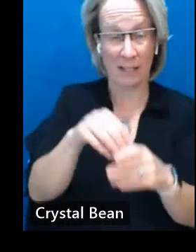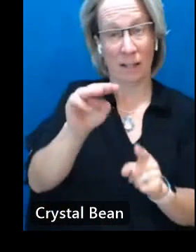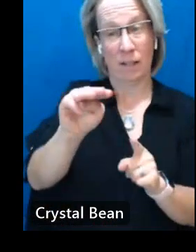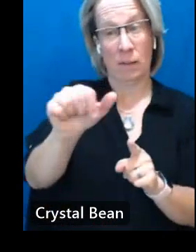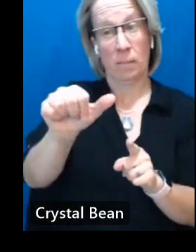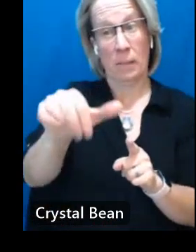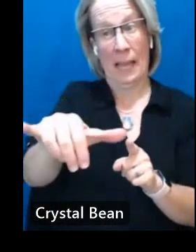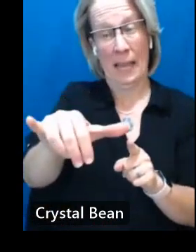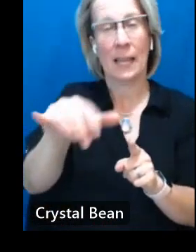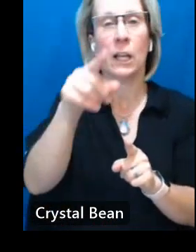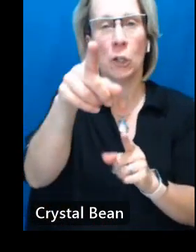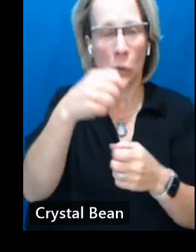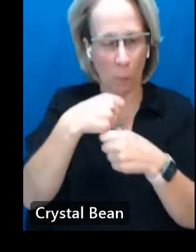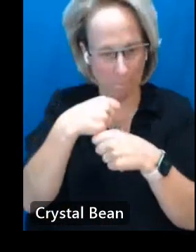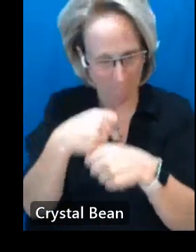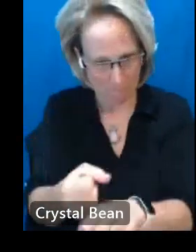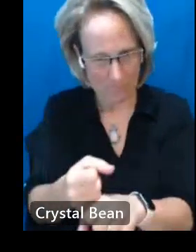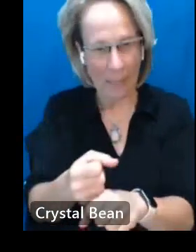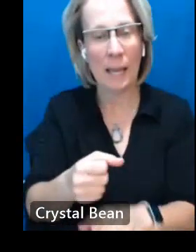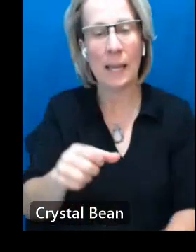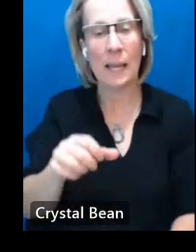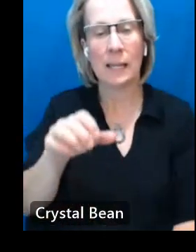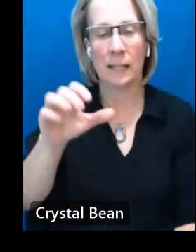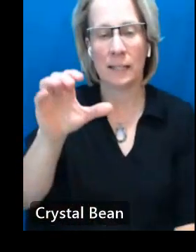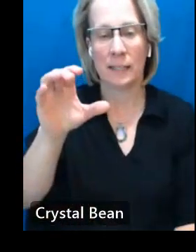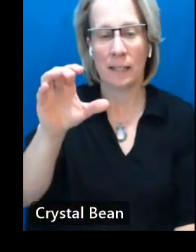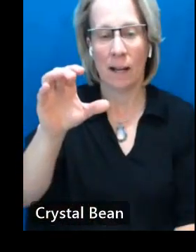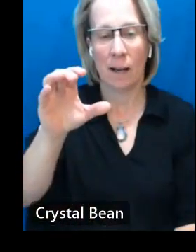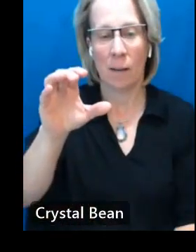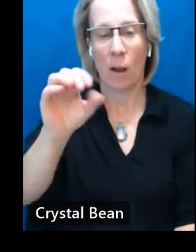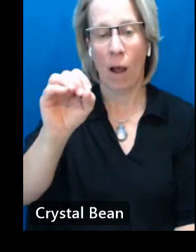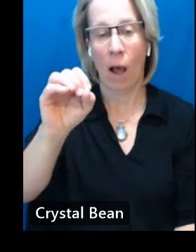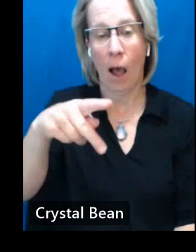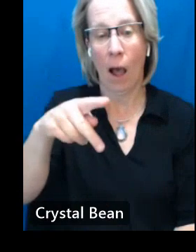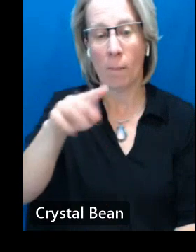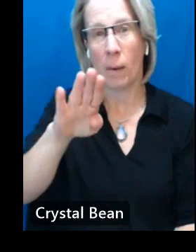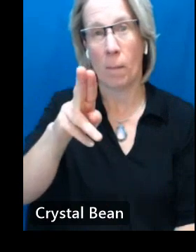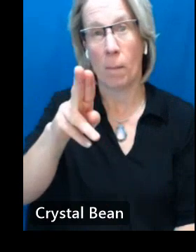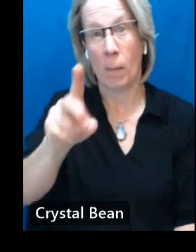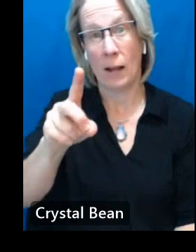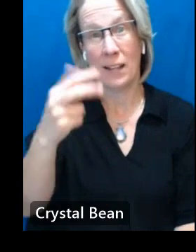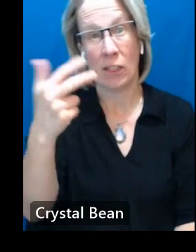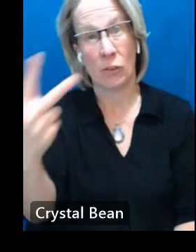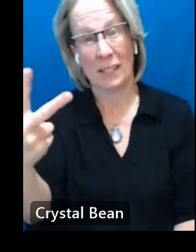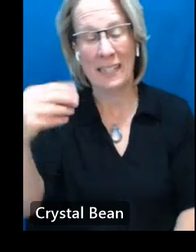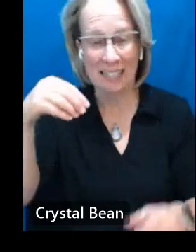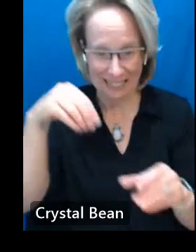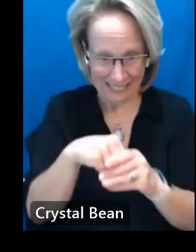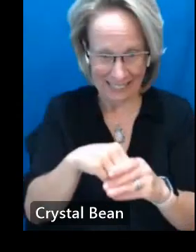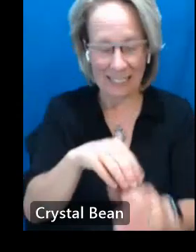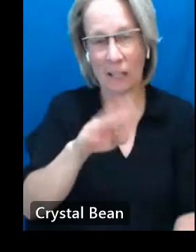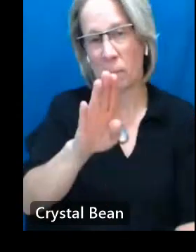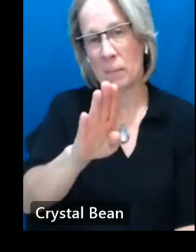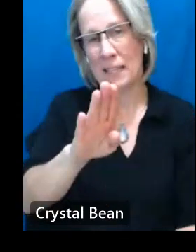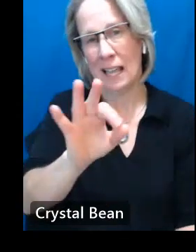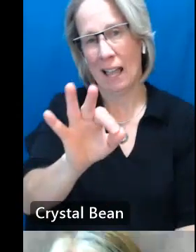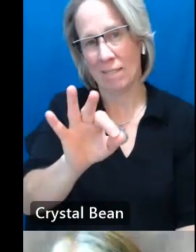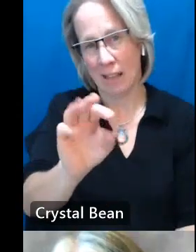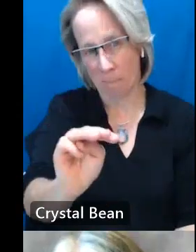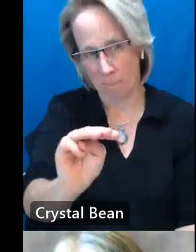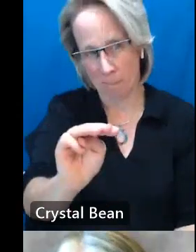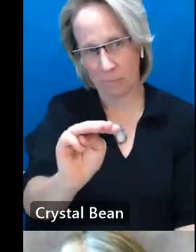generate OPBUD 3s in BFM, okay? And then we with a few exceptions for agencies that have some complications that we need